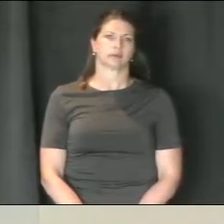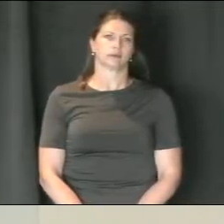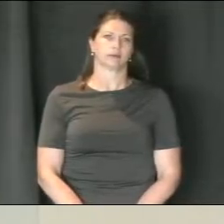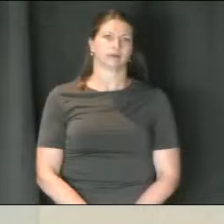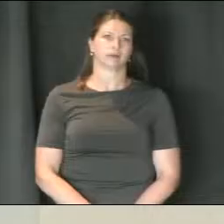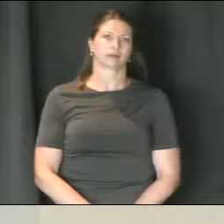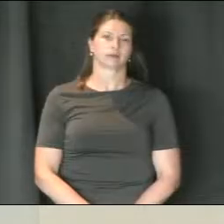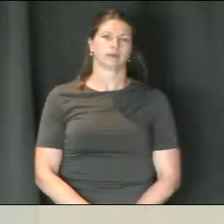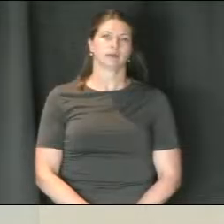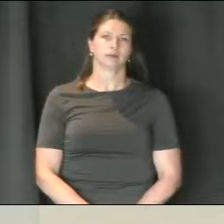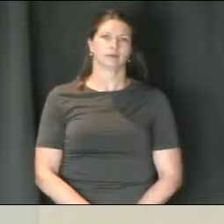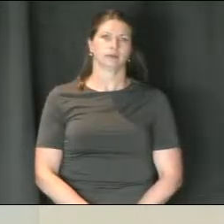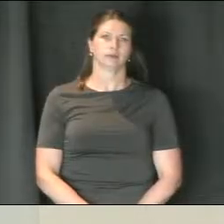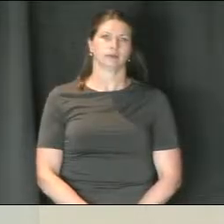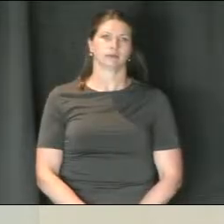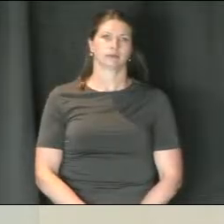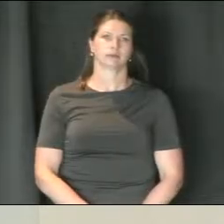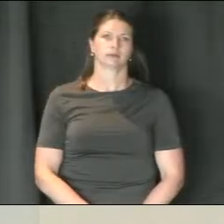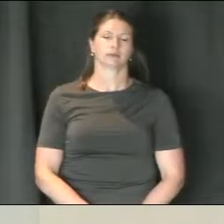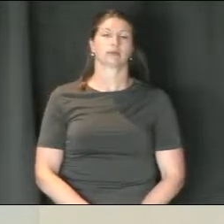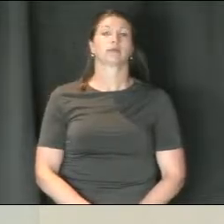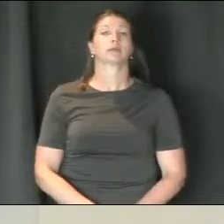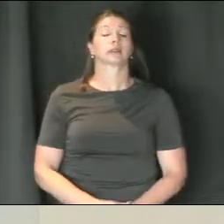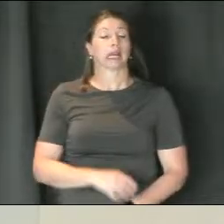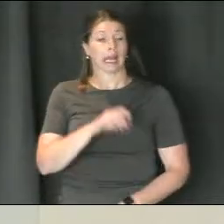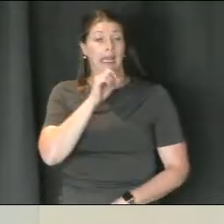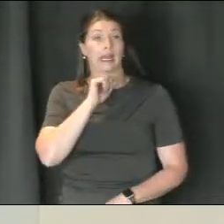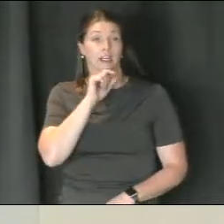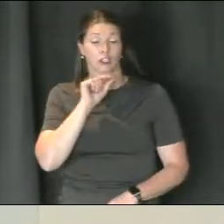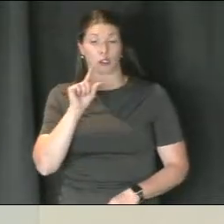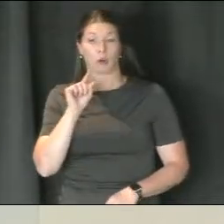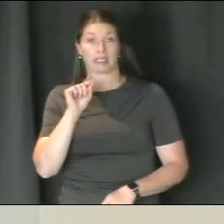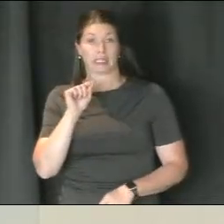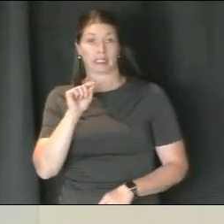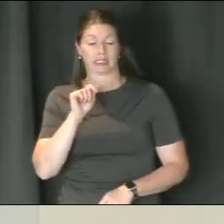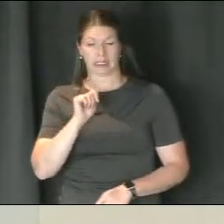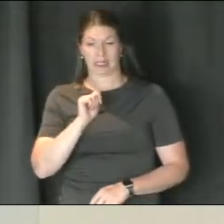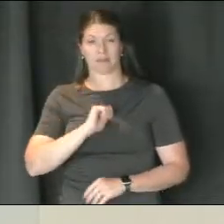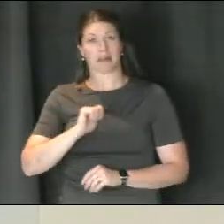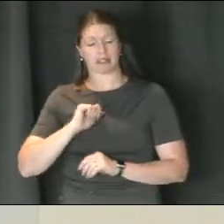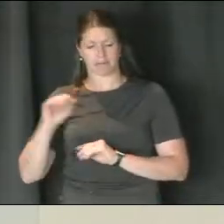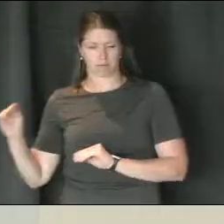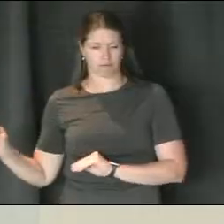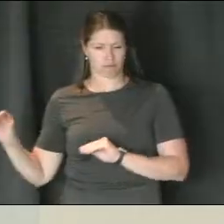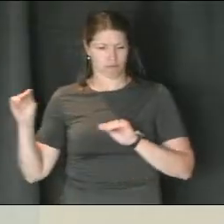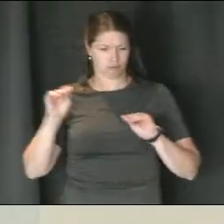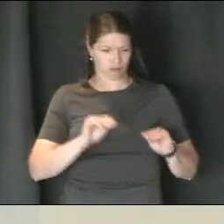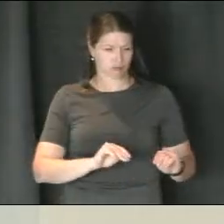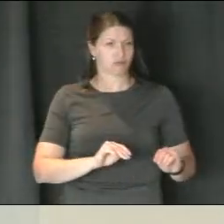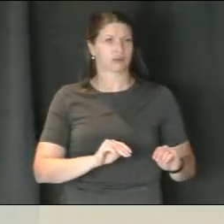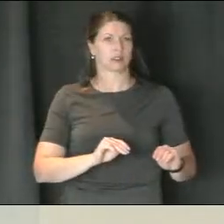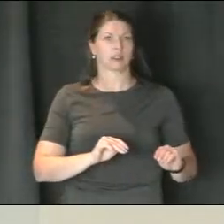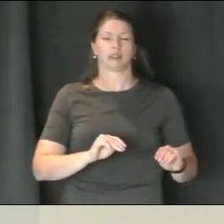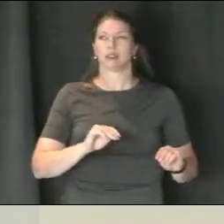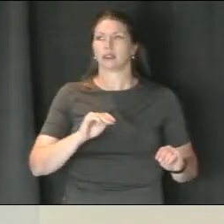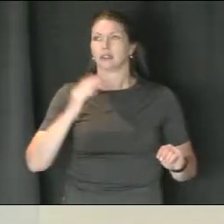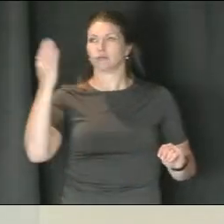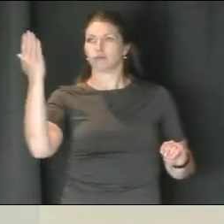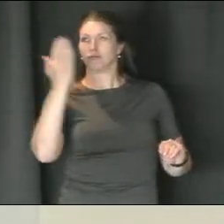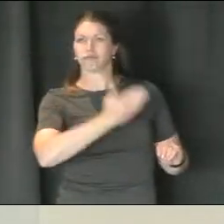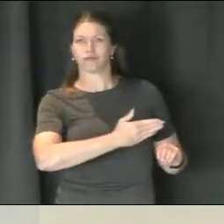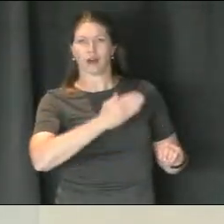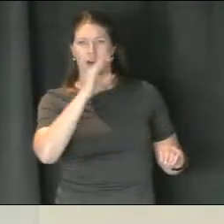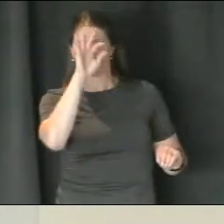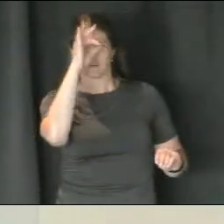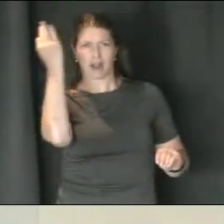où j'ai fait ma carrière. I was 20 years old when I arrived straight from Marseille, and